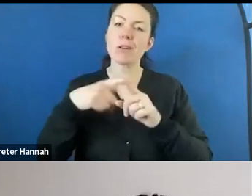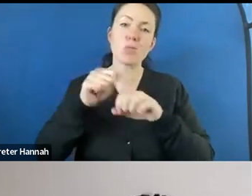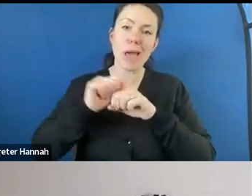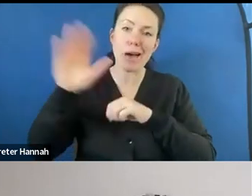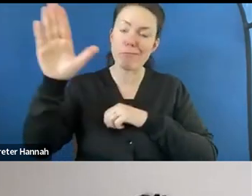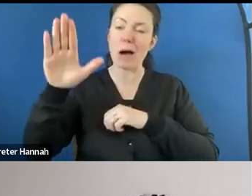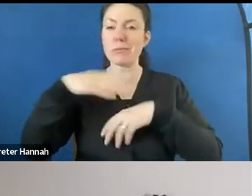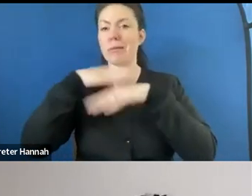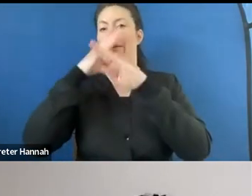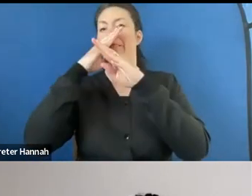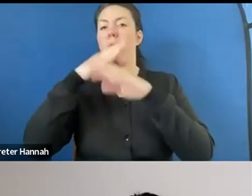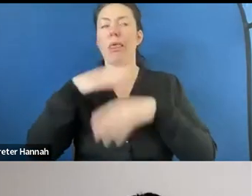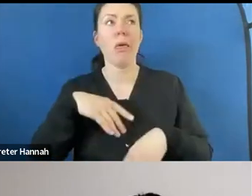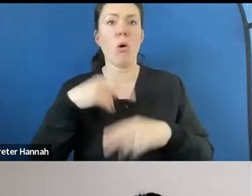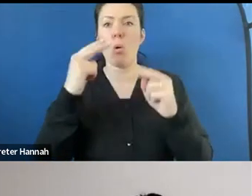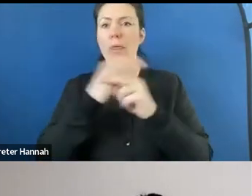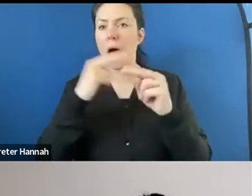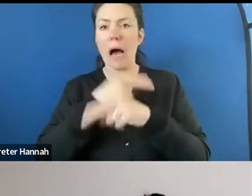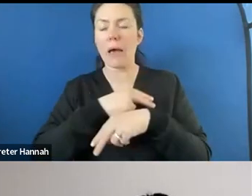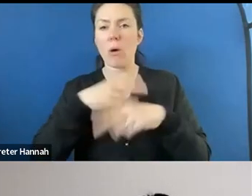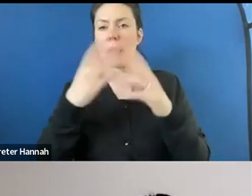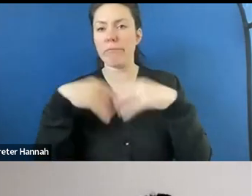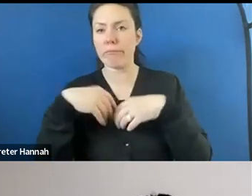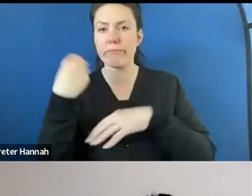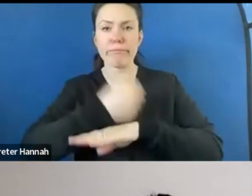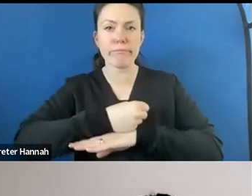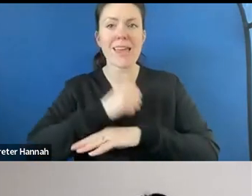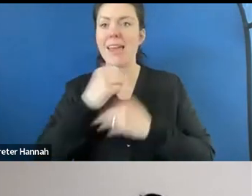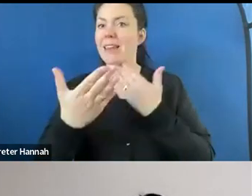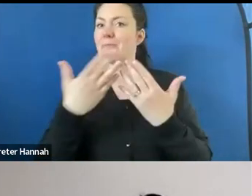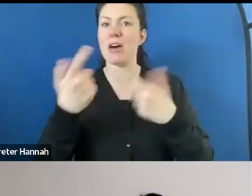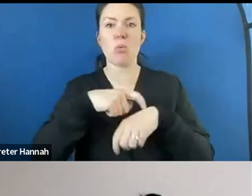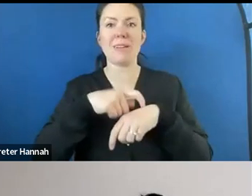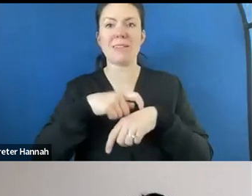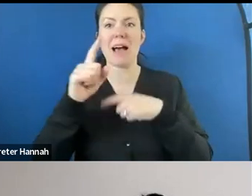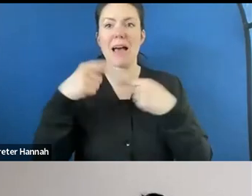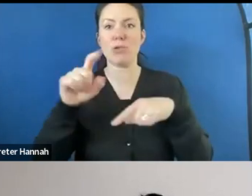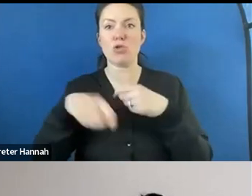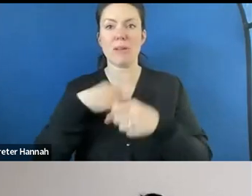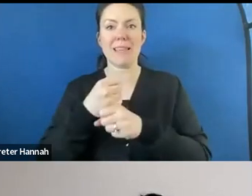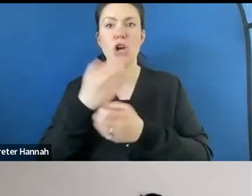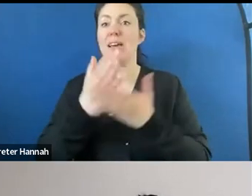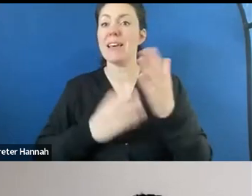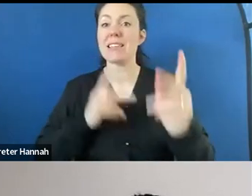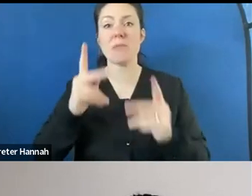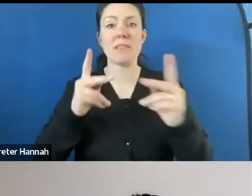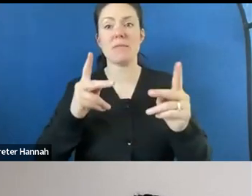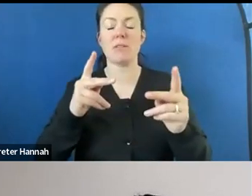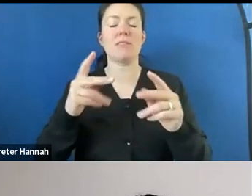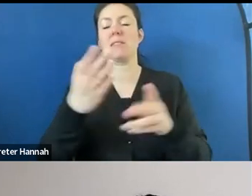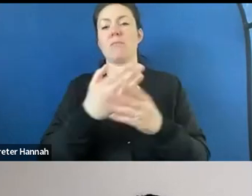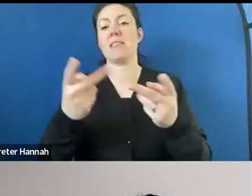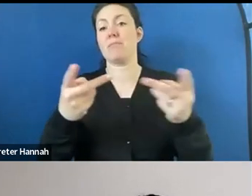There's closed down highways. It doesn't matter what time of year it is. Some of these places you can't just go back and forth